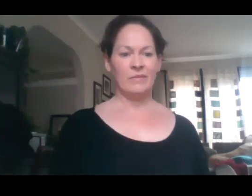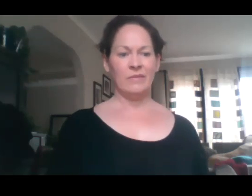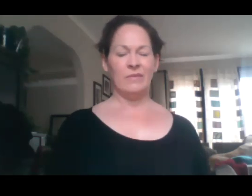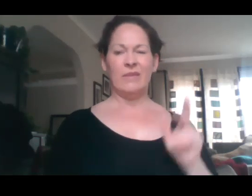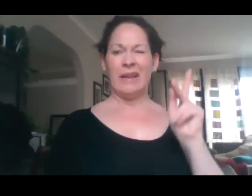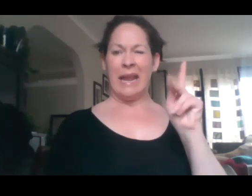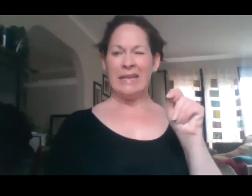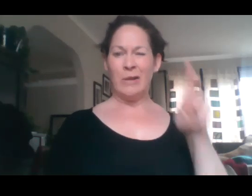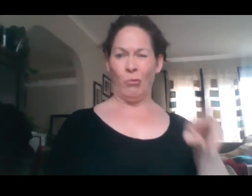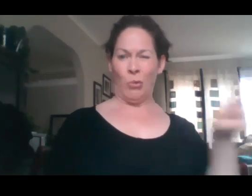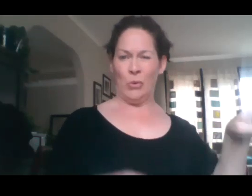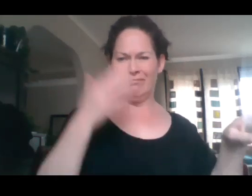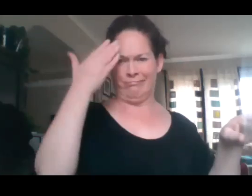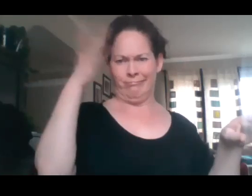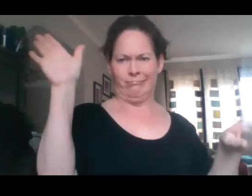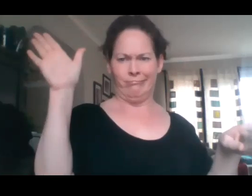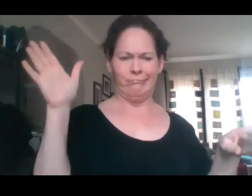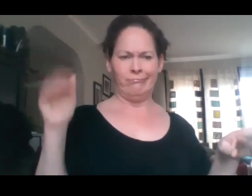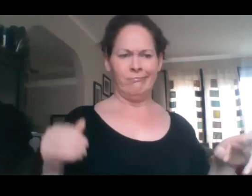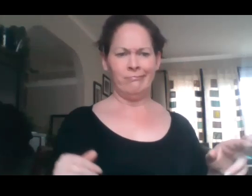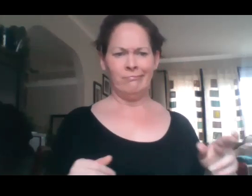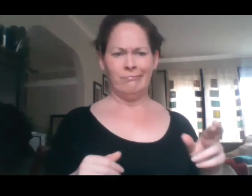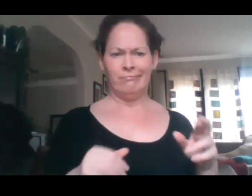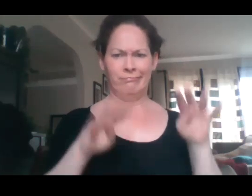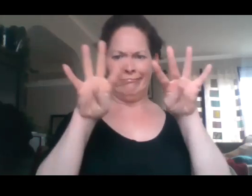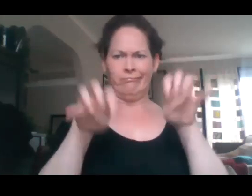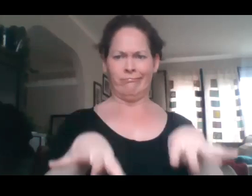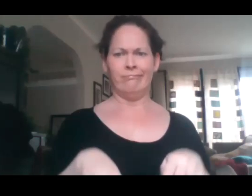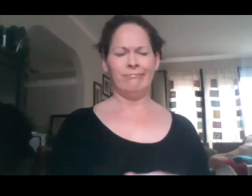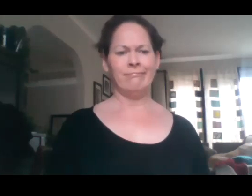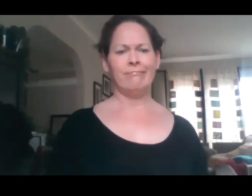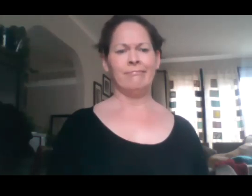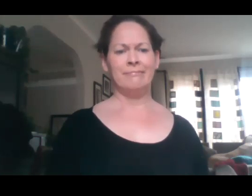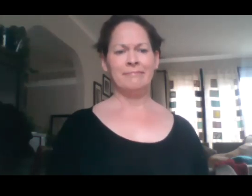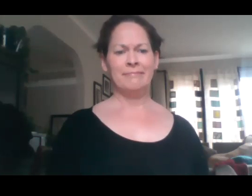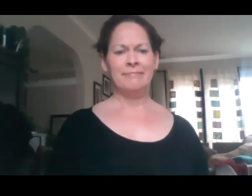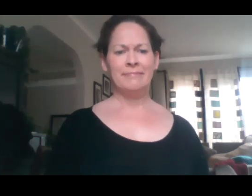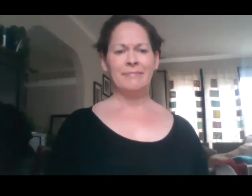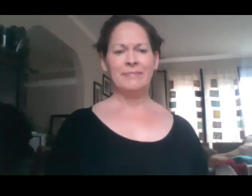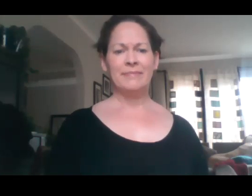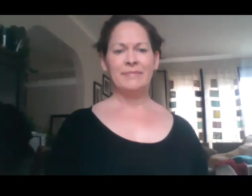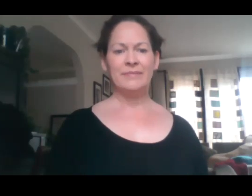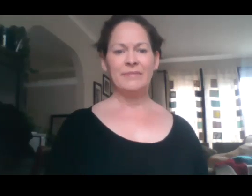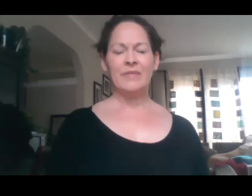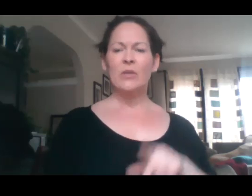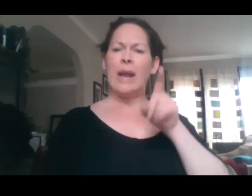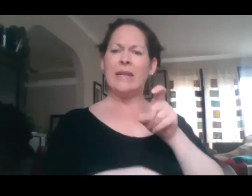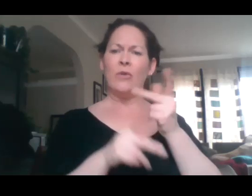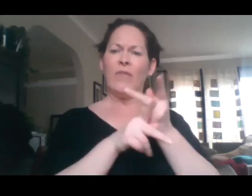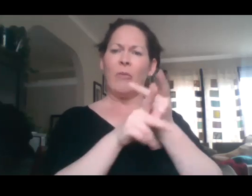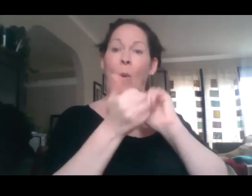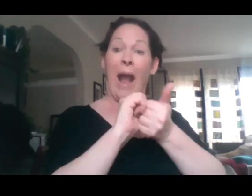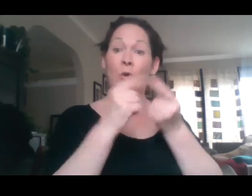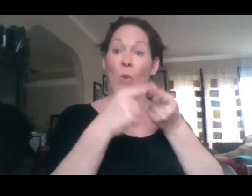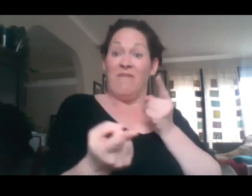root, right? I don't know what that means. So I have to find some way of inverting